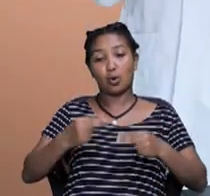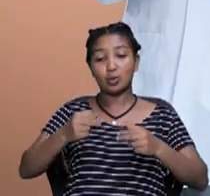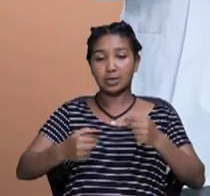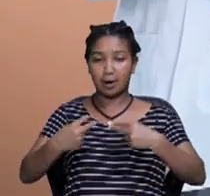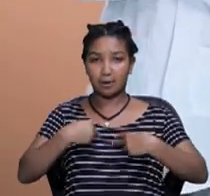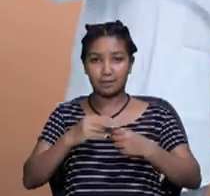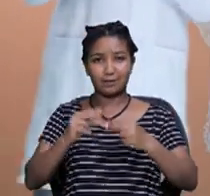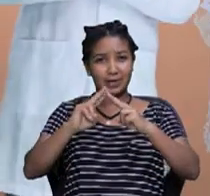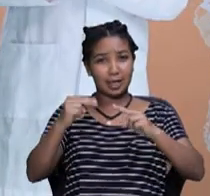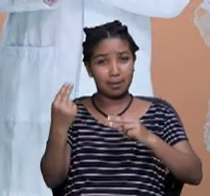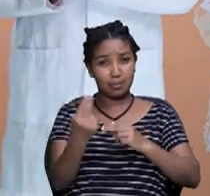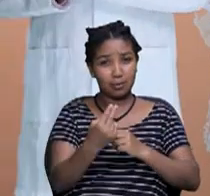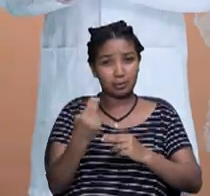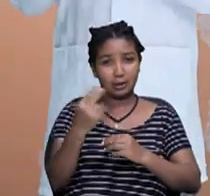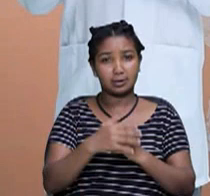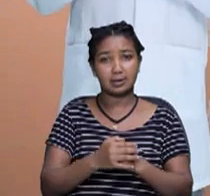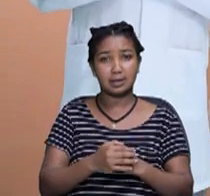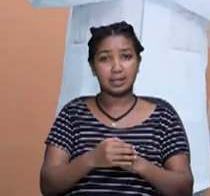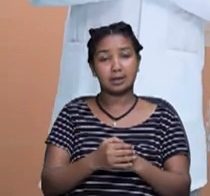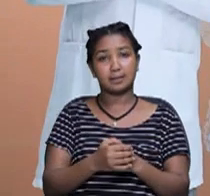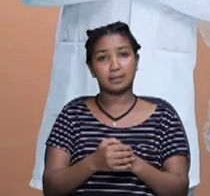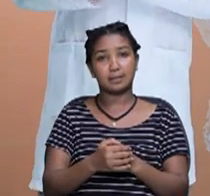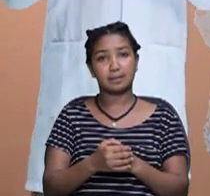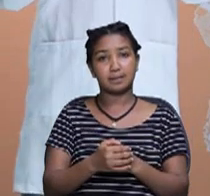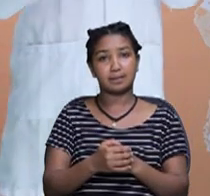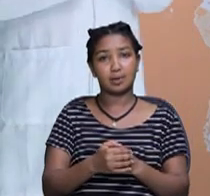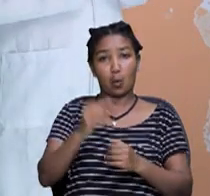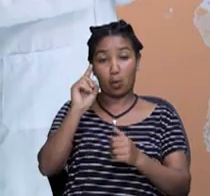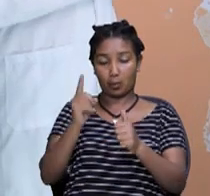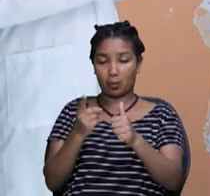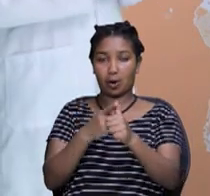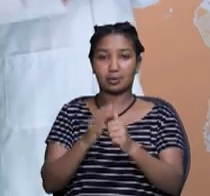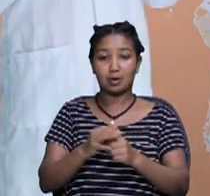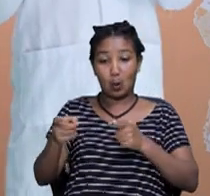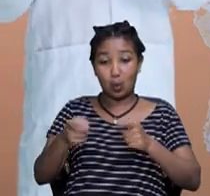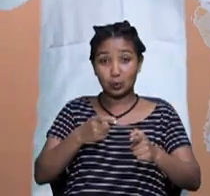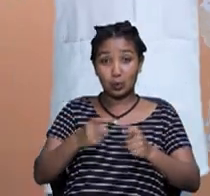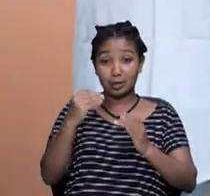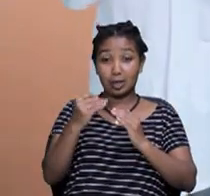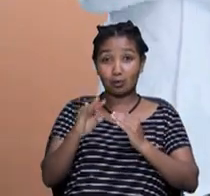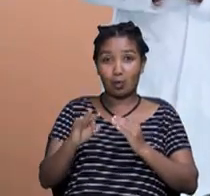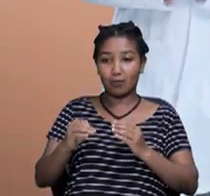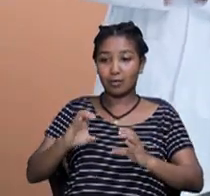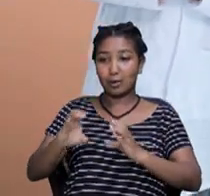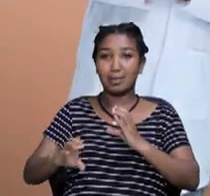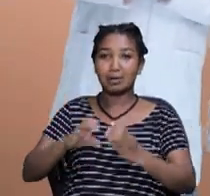which have very important in, one, controls the rate of